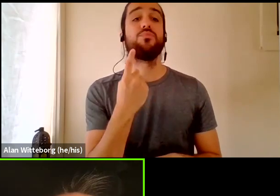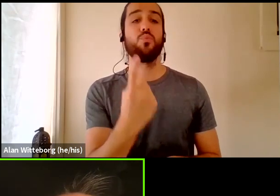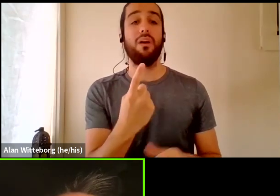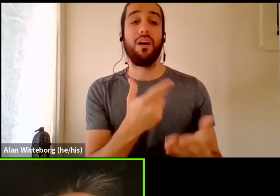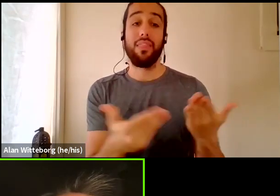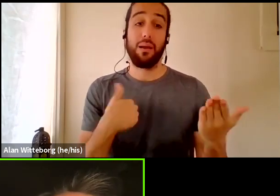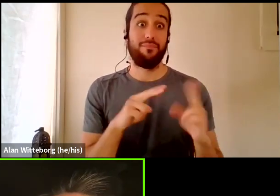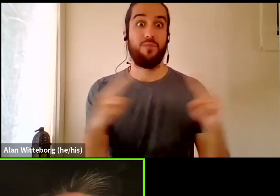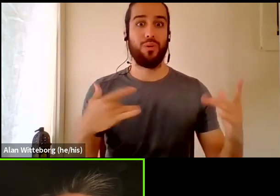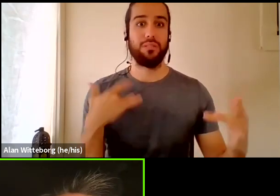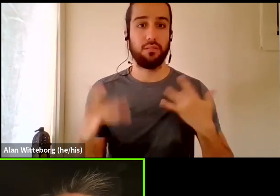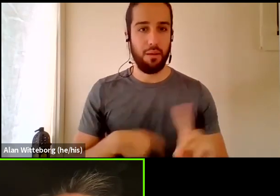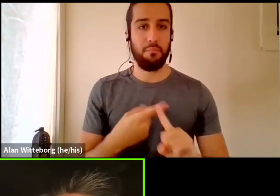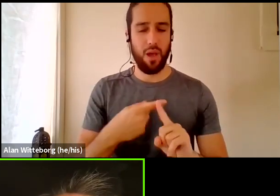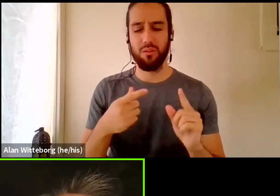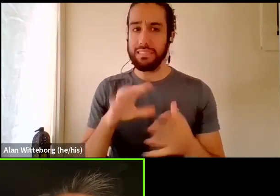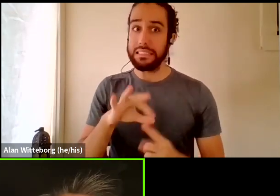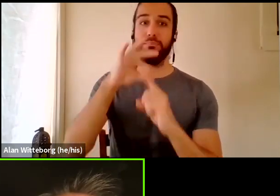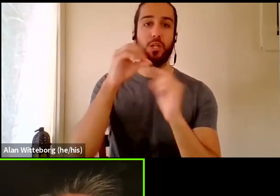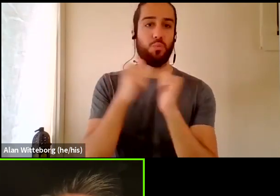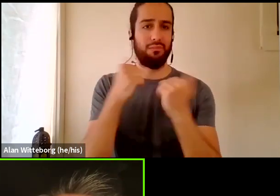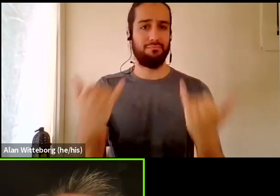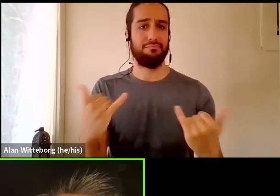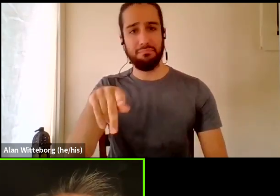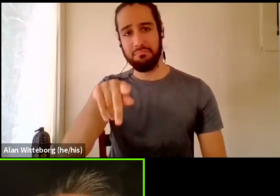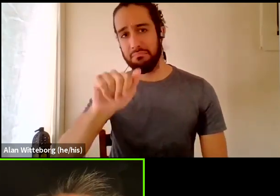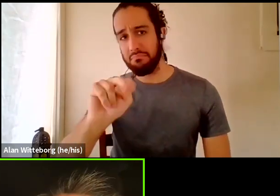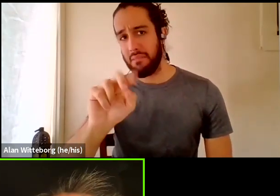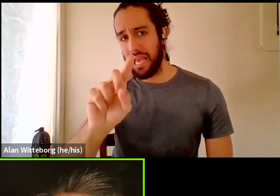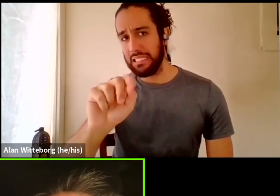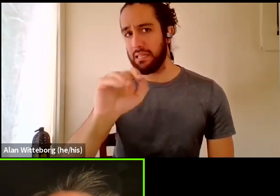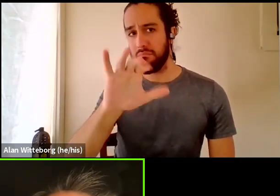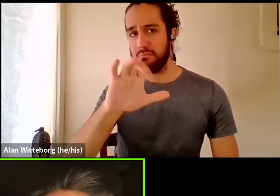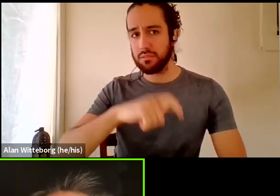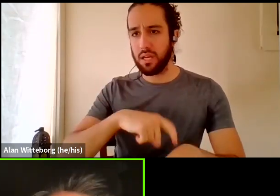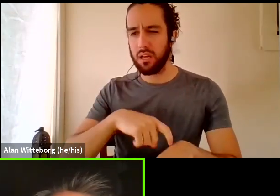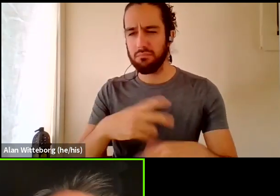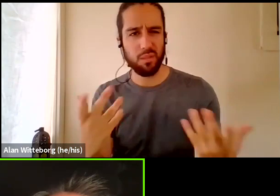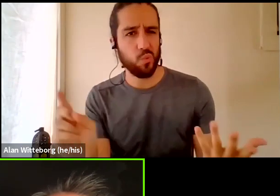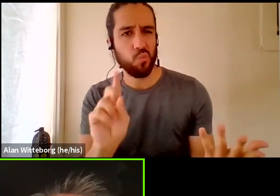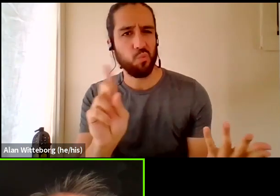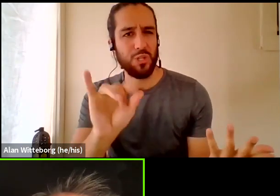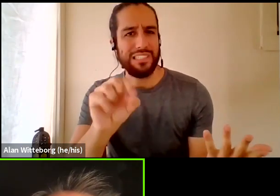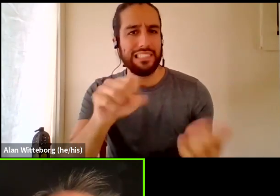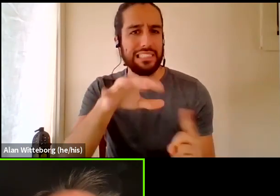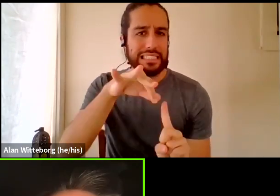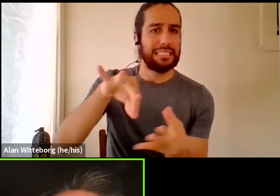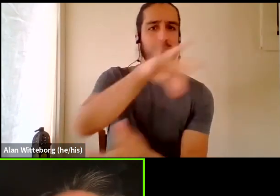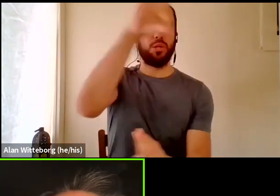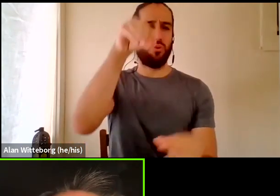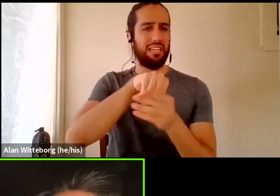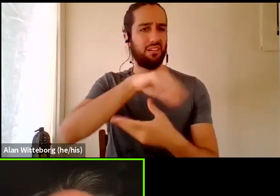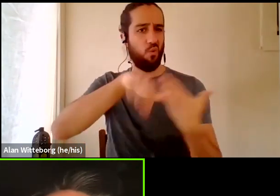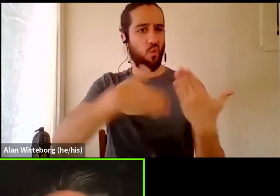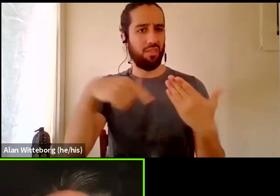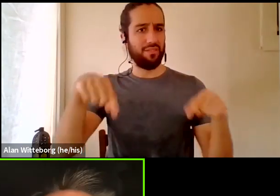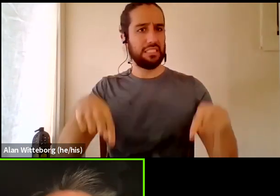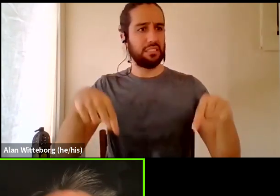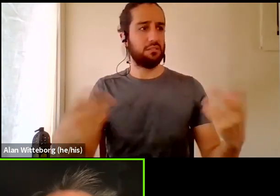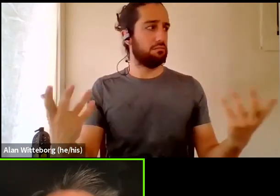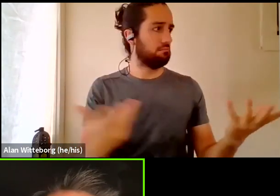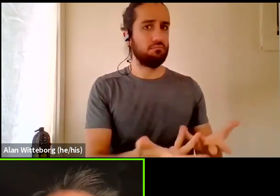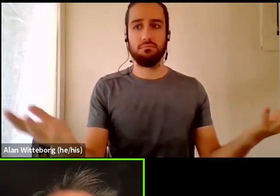now, especially in this pandemic time, is where is the spirit in all of this, right? In some ways, I'm being guided